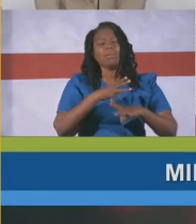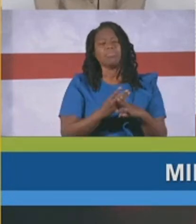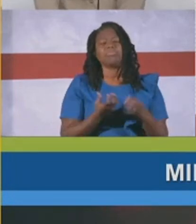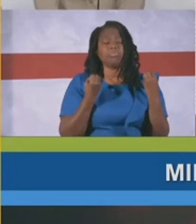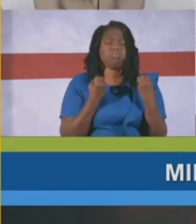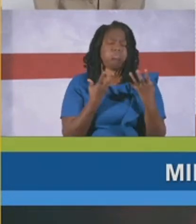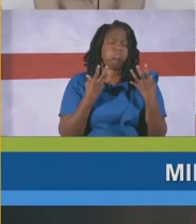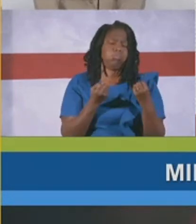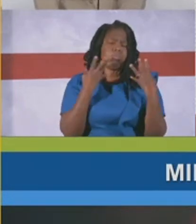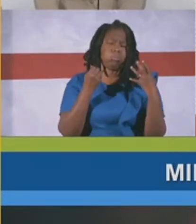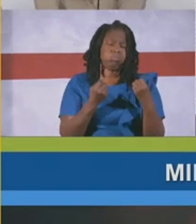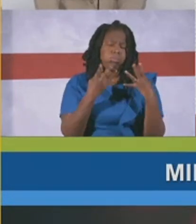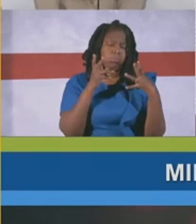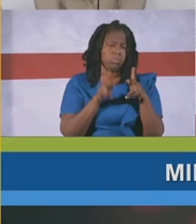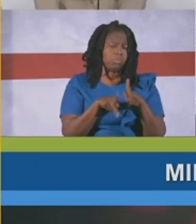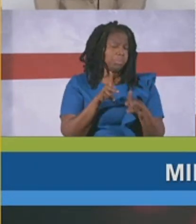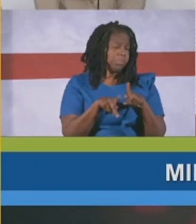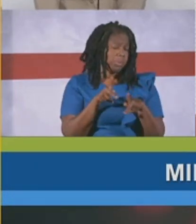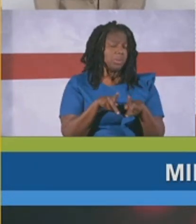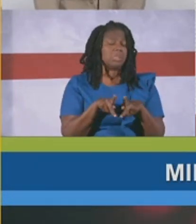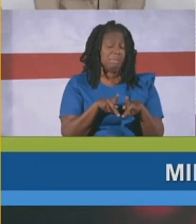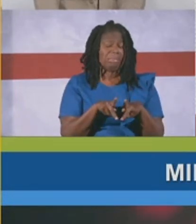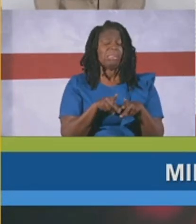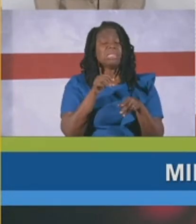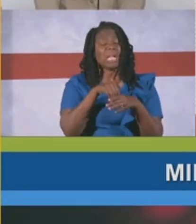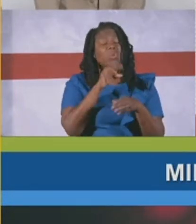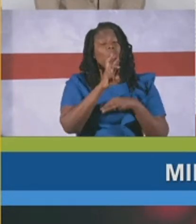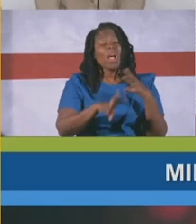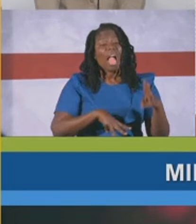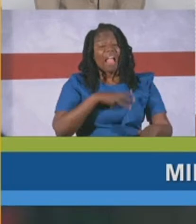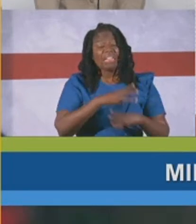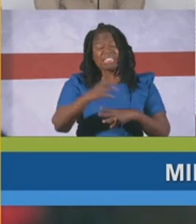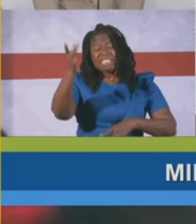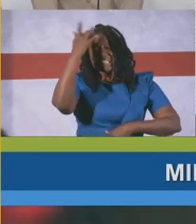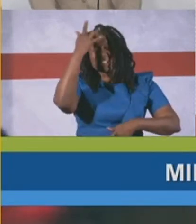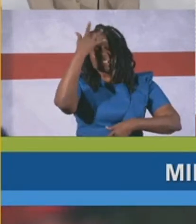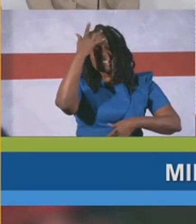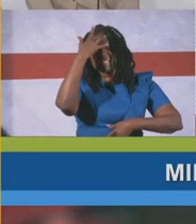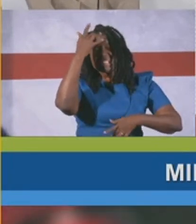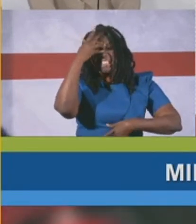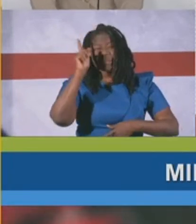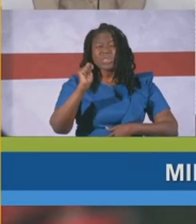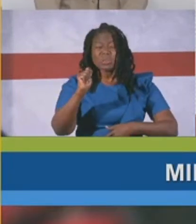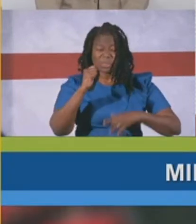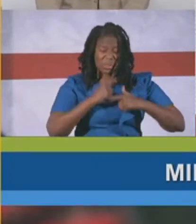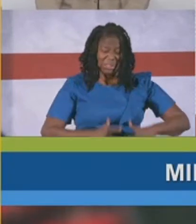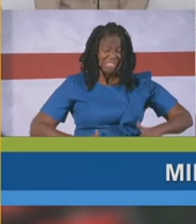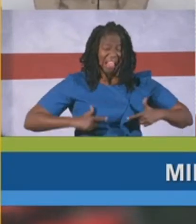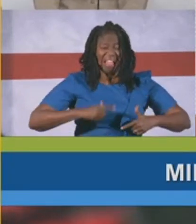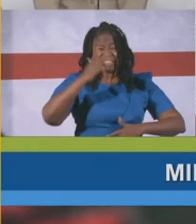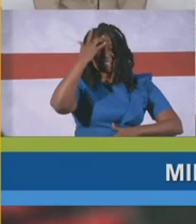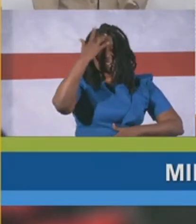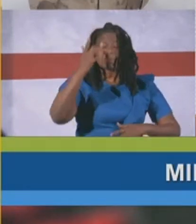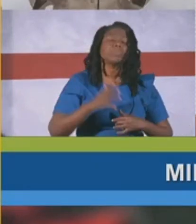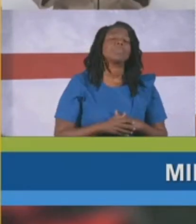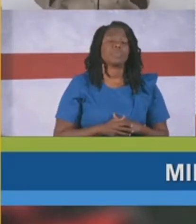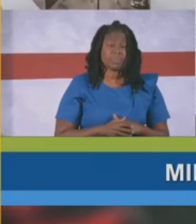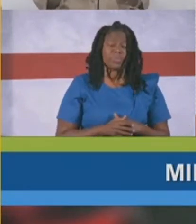significant portion of the world's population, and in fact affects more